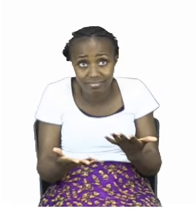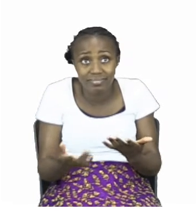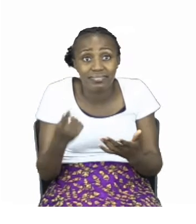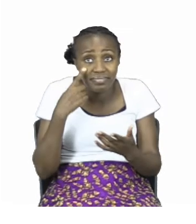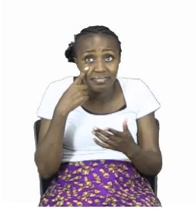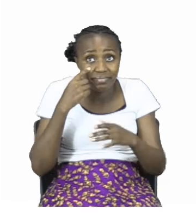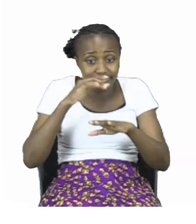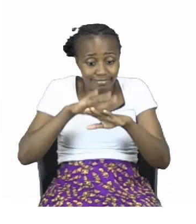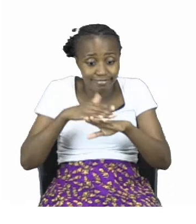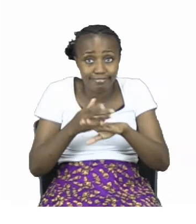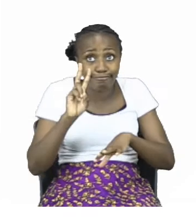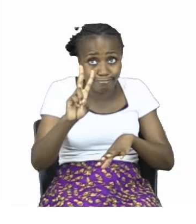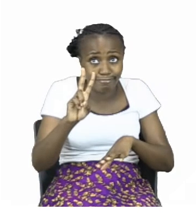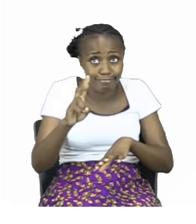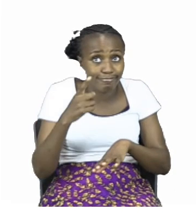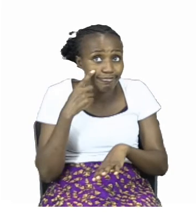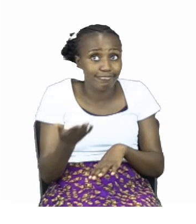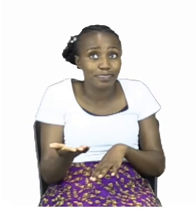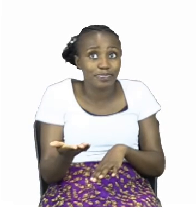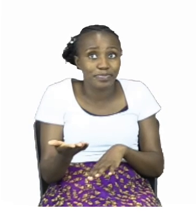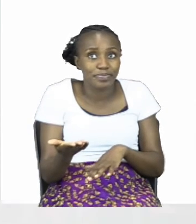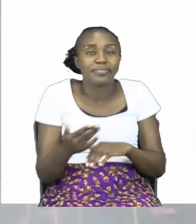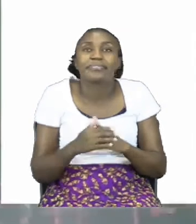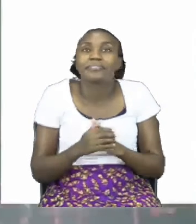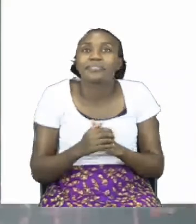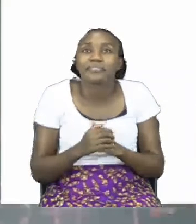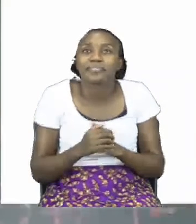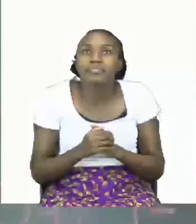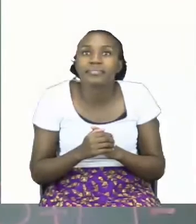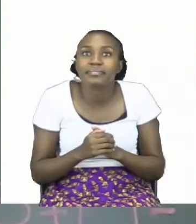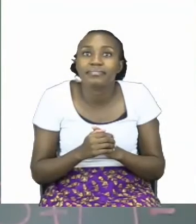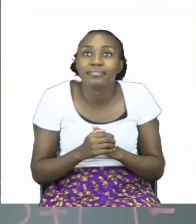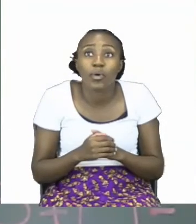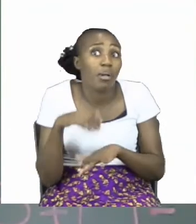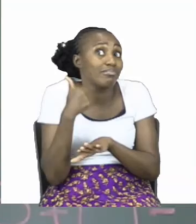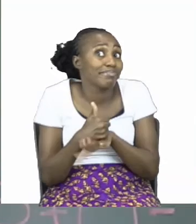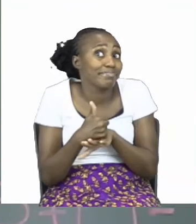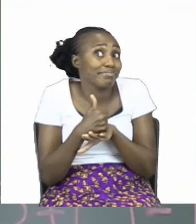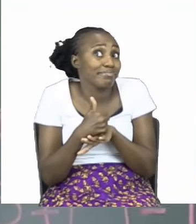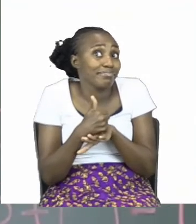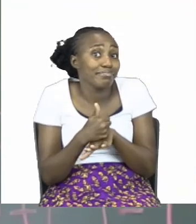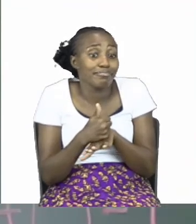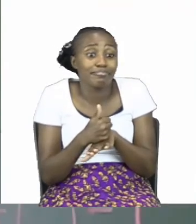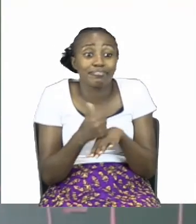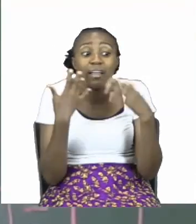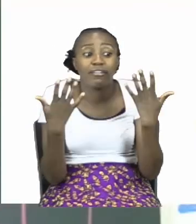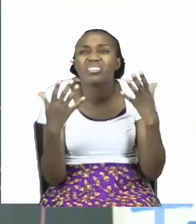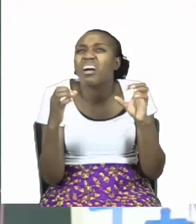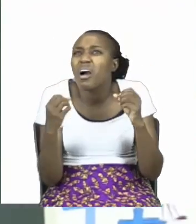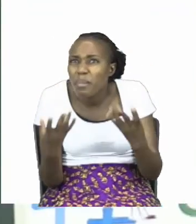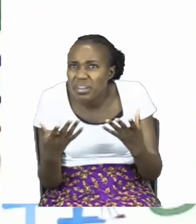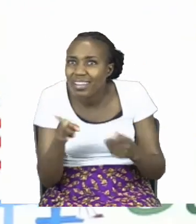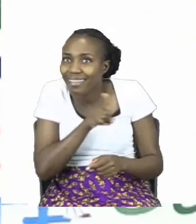that I put on the board so we can do them together. Now we are lucky because we have 10 fingers, 5 on one side